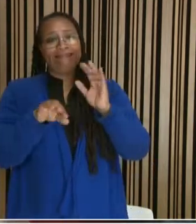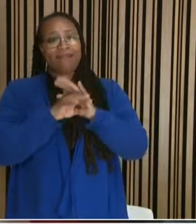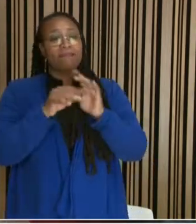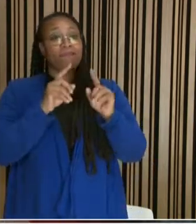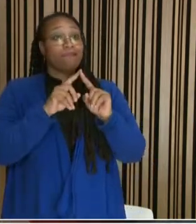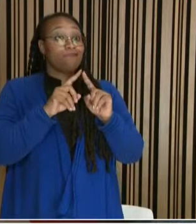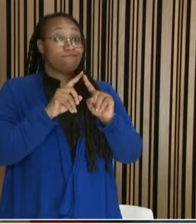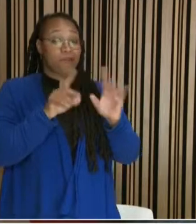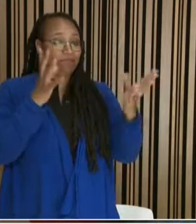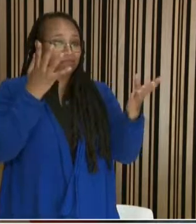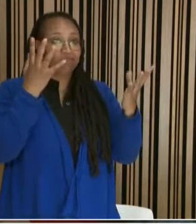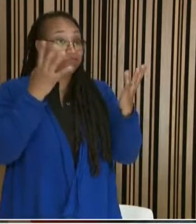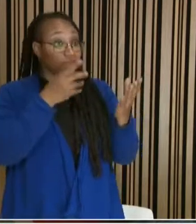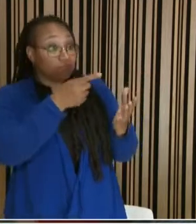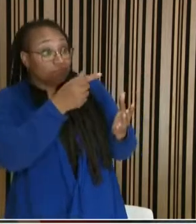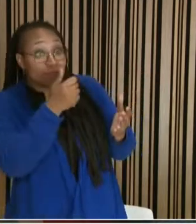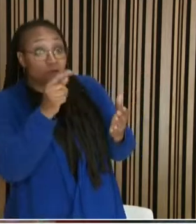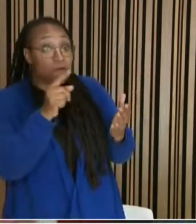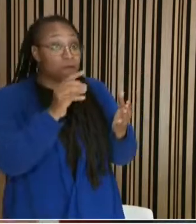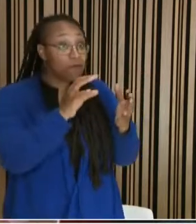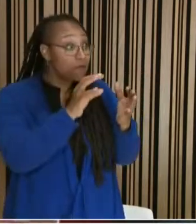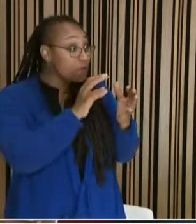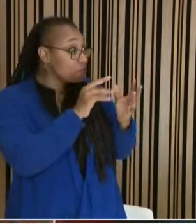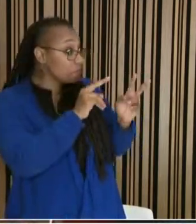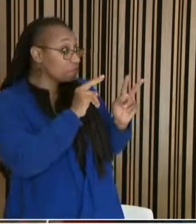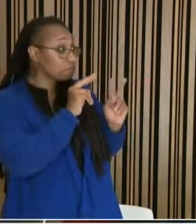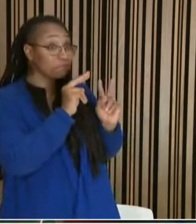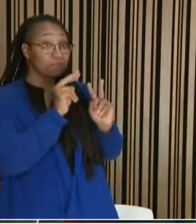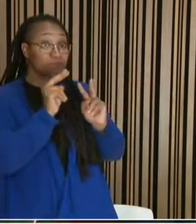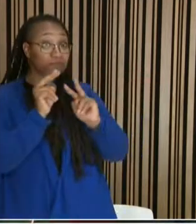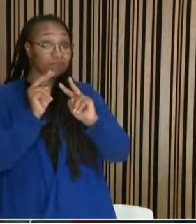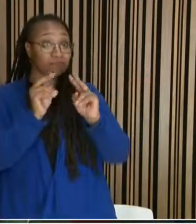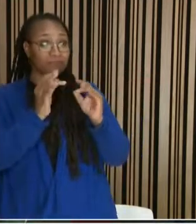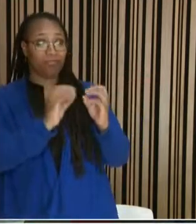it's in here. Okay, give me 1 second.